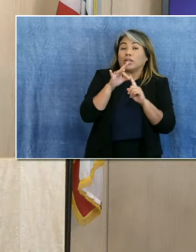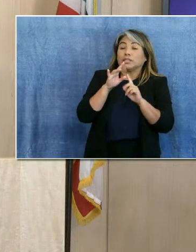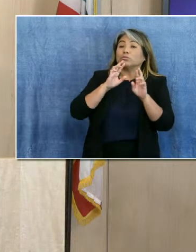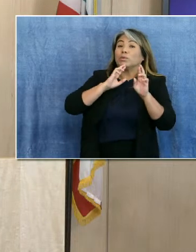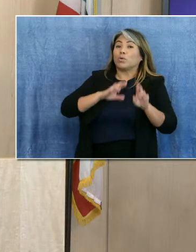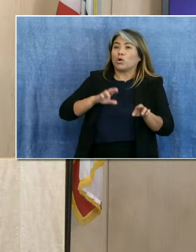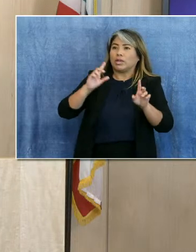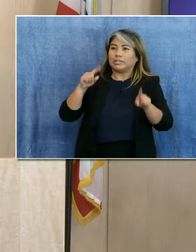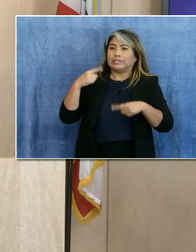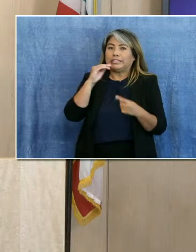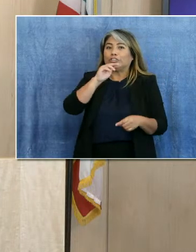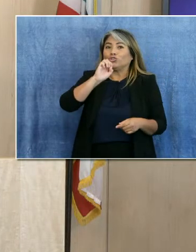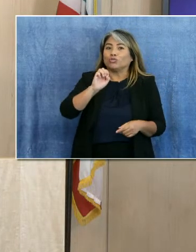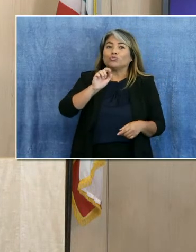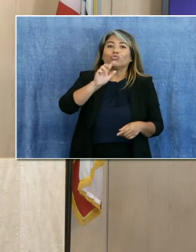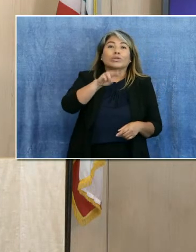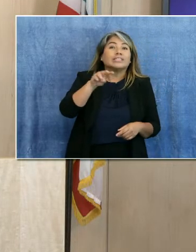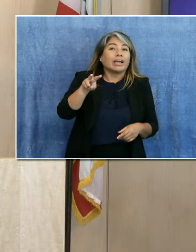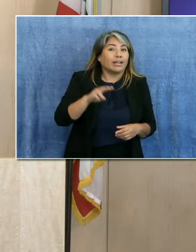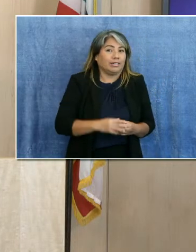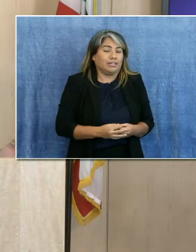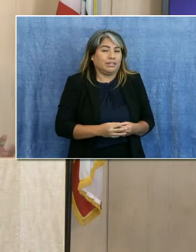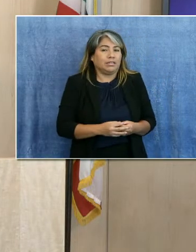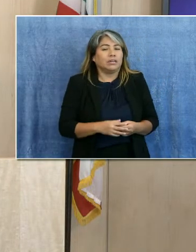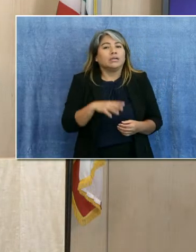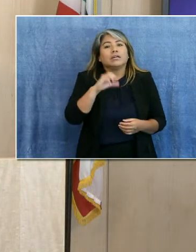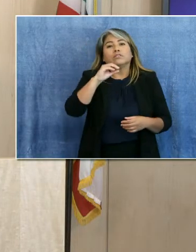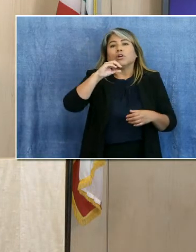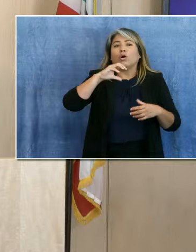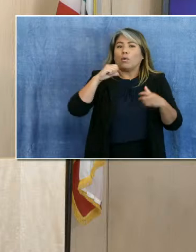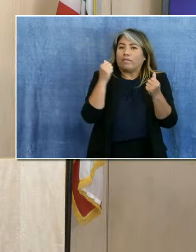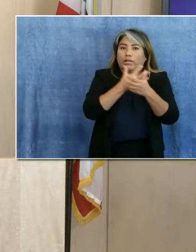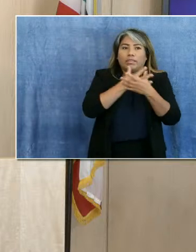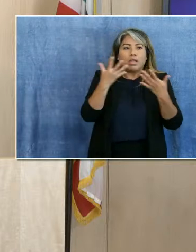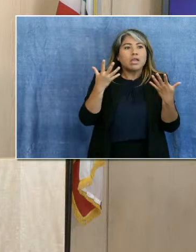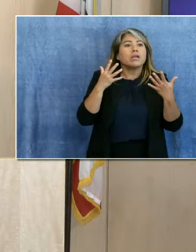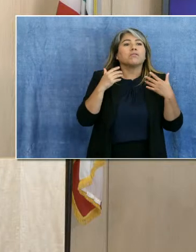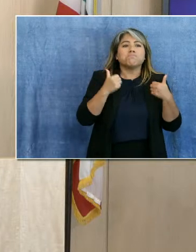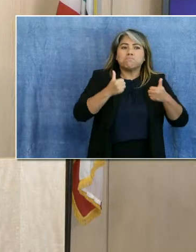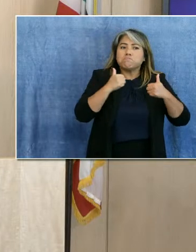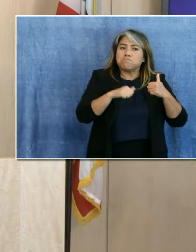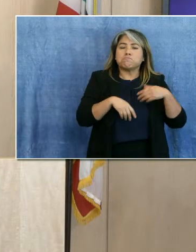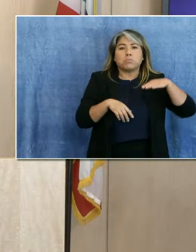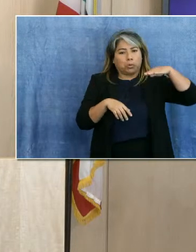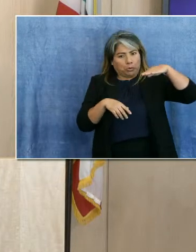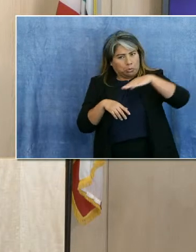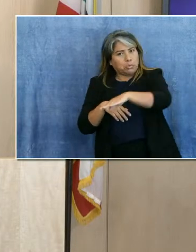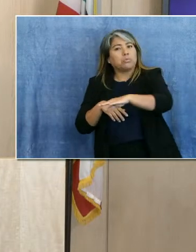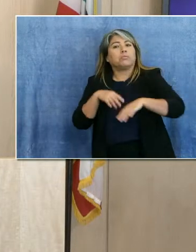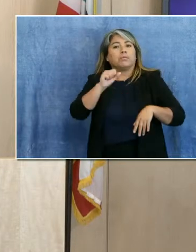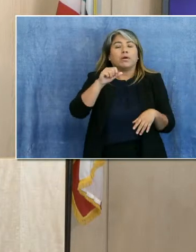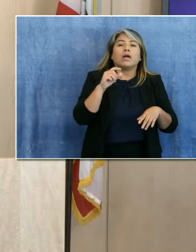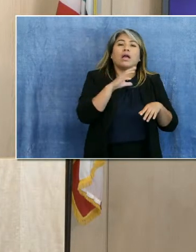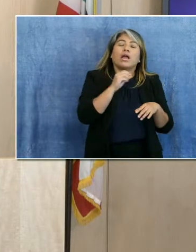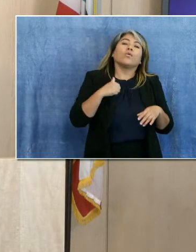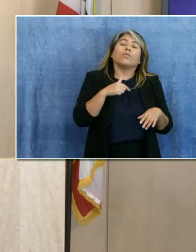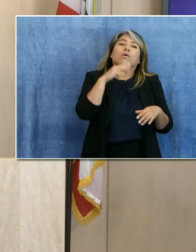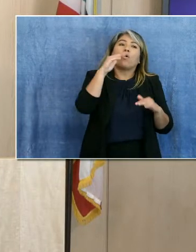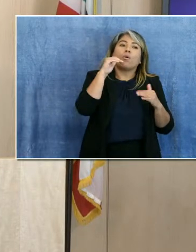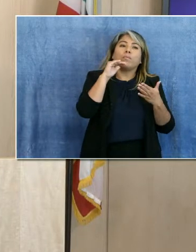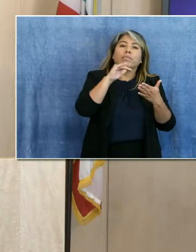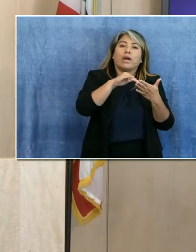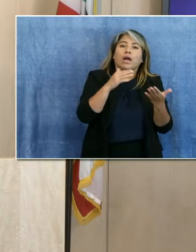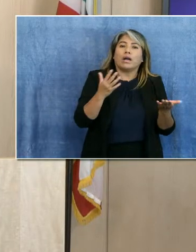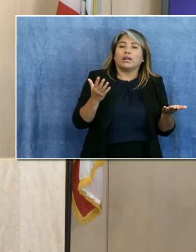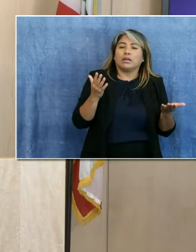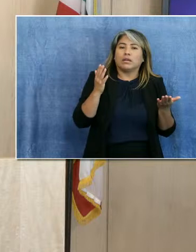reported since June 22nd. So everything is positive and moving in the right direction, and we hope that